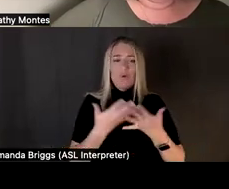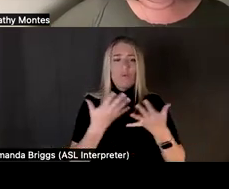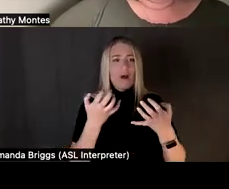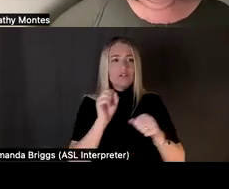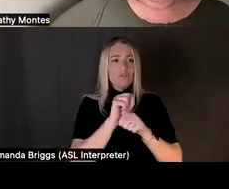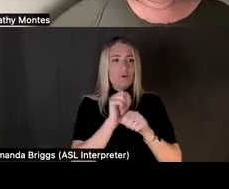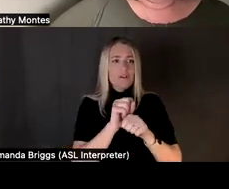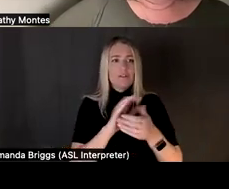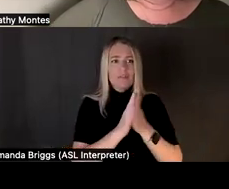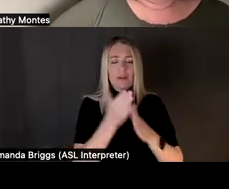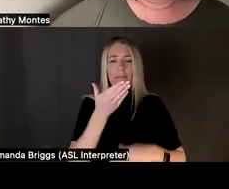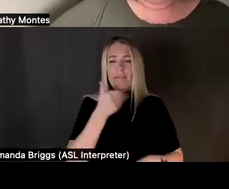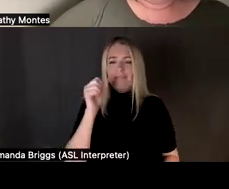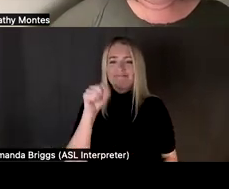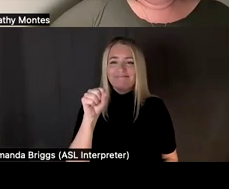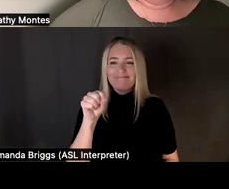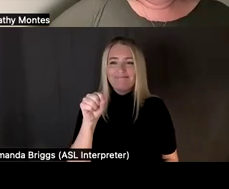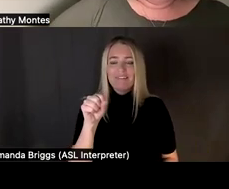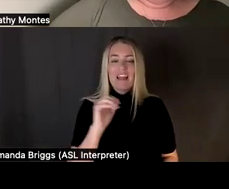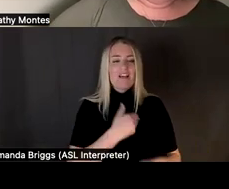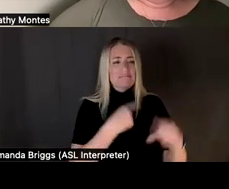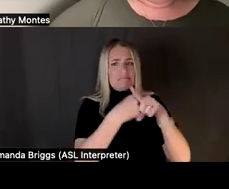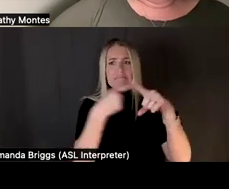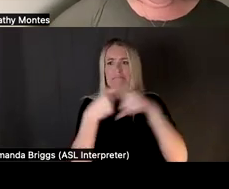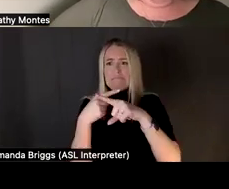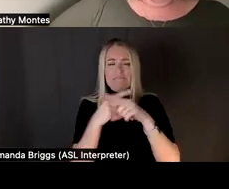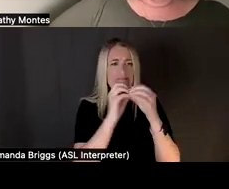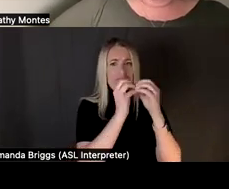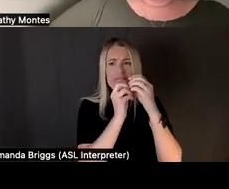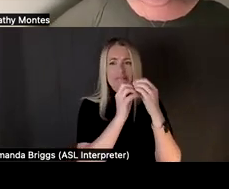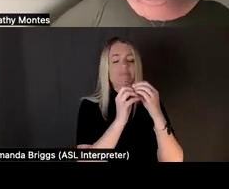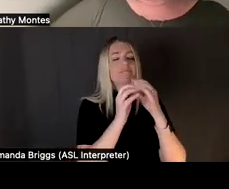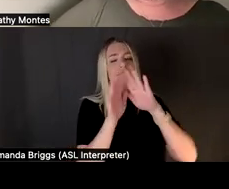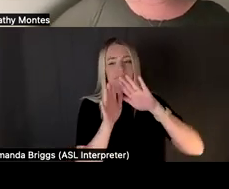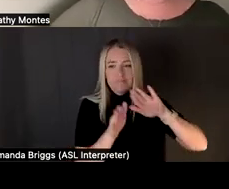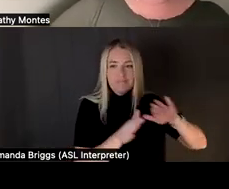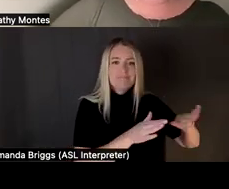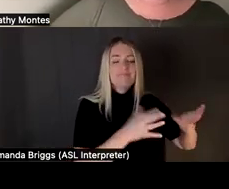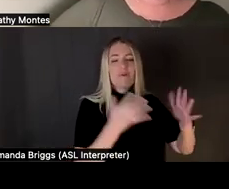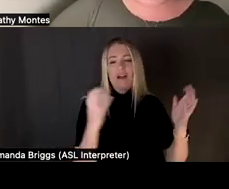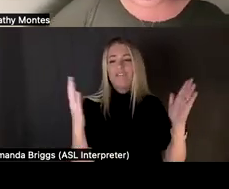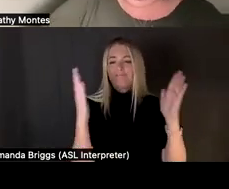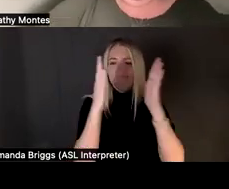better and to get past our conflicts and work together. So that's my color commentating.